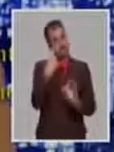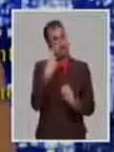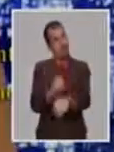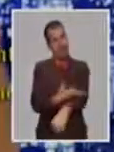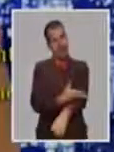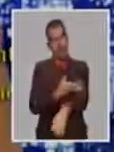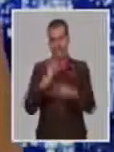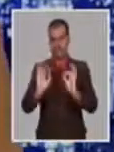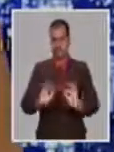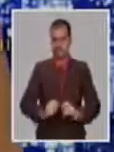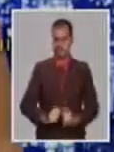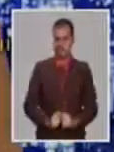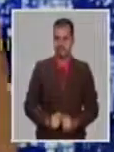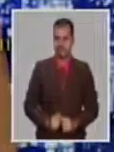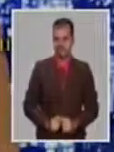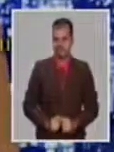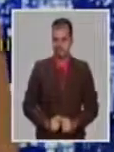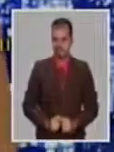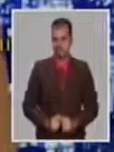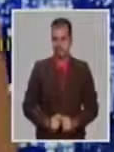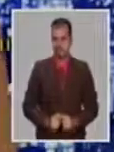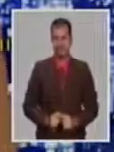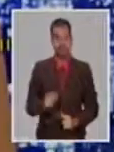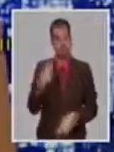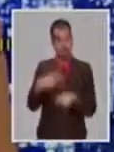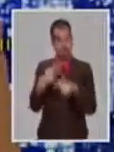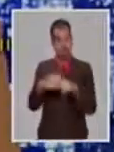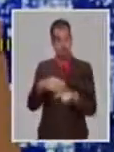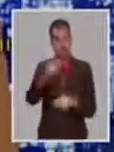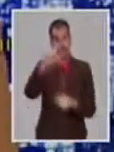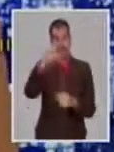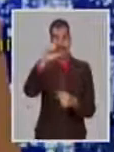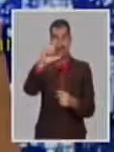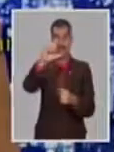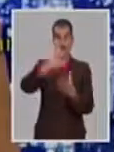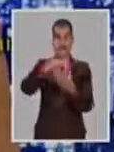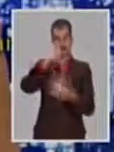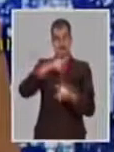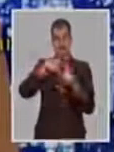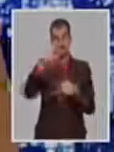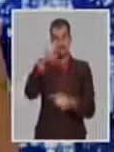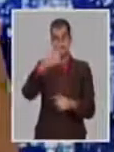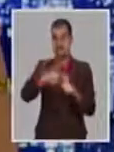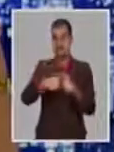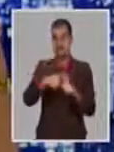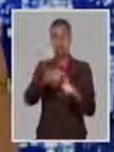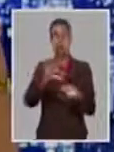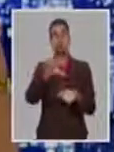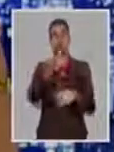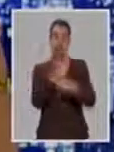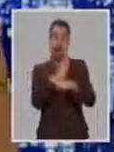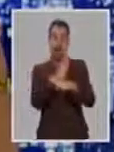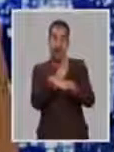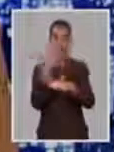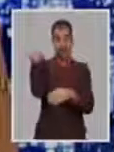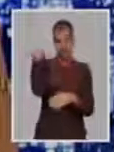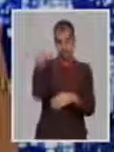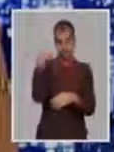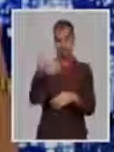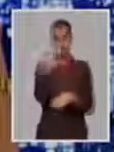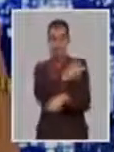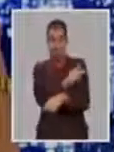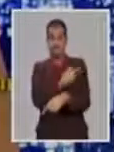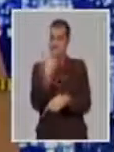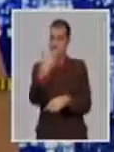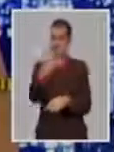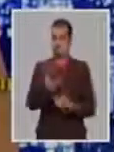really treasure those relationships we have. And it's not, Sinovac is a very interesting lung cancer vaccine, but there are other things that they